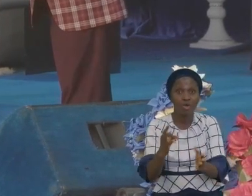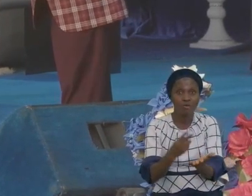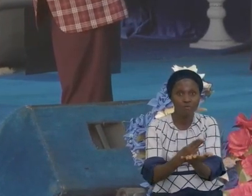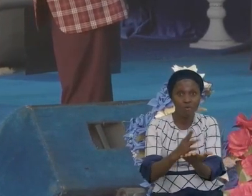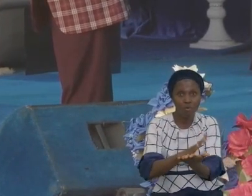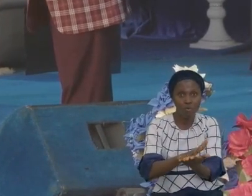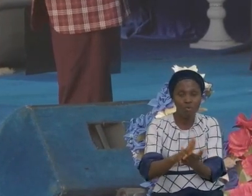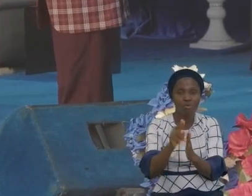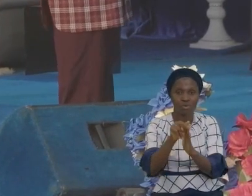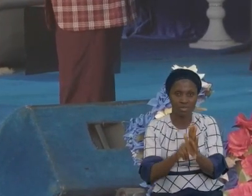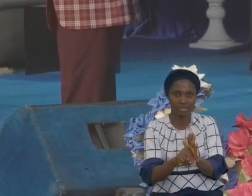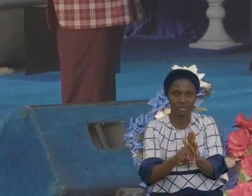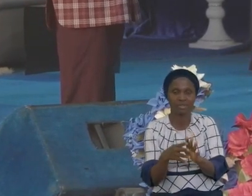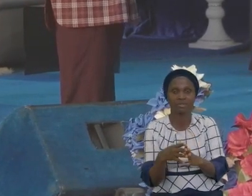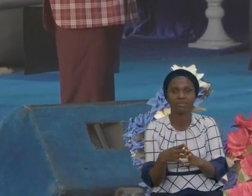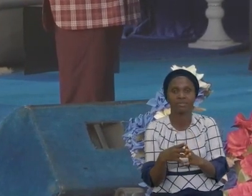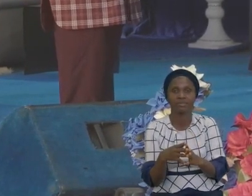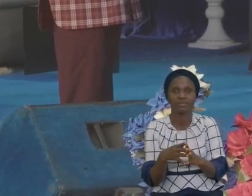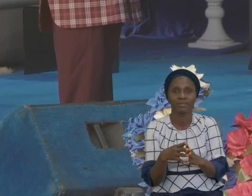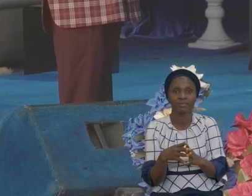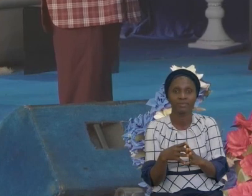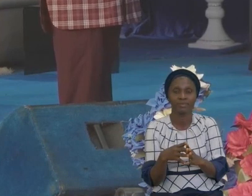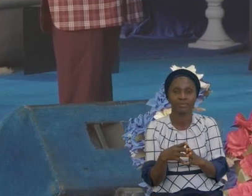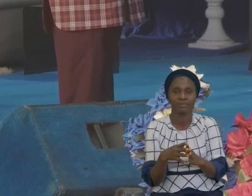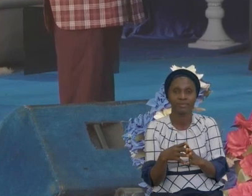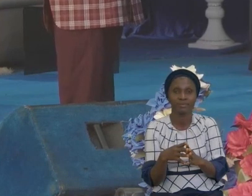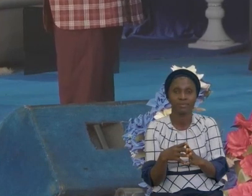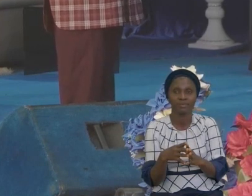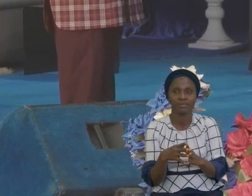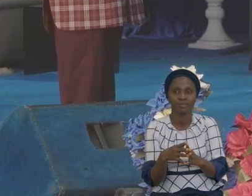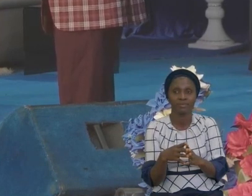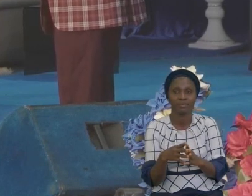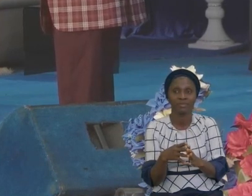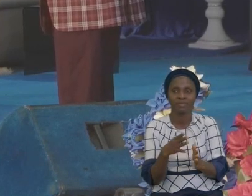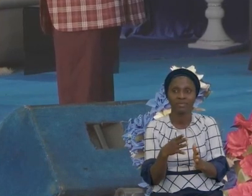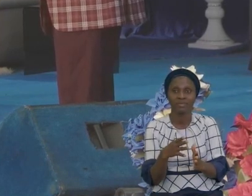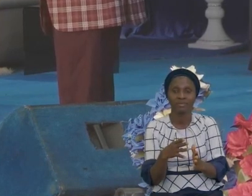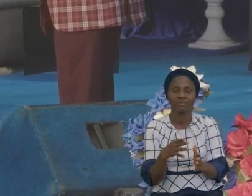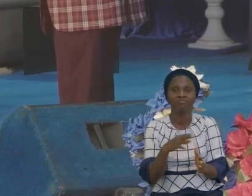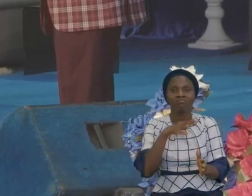And unclean, the unclean shall not pass over it.